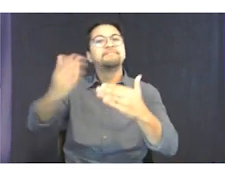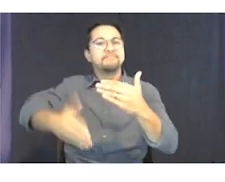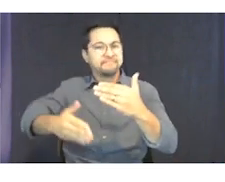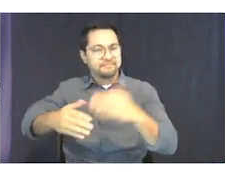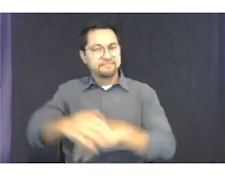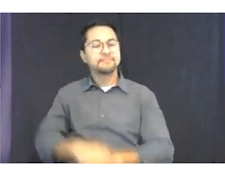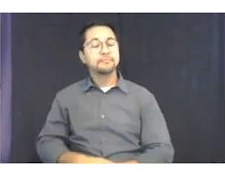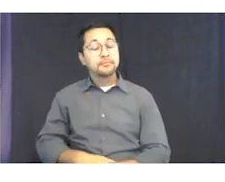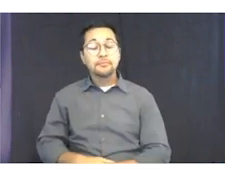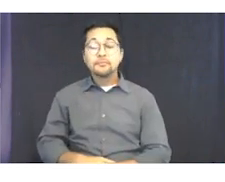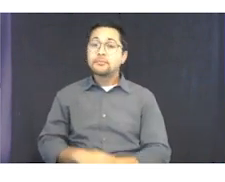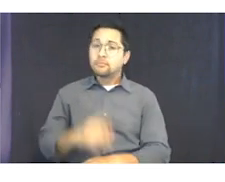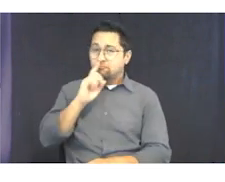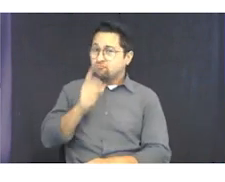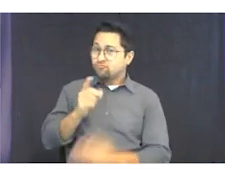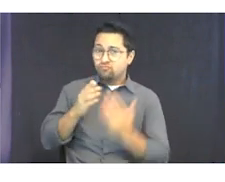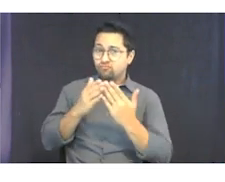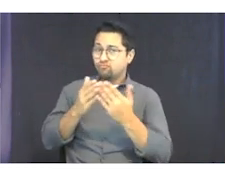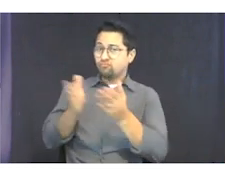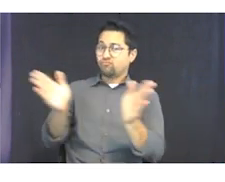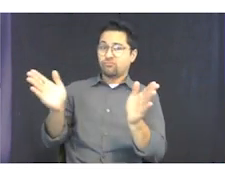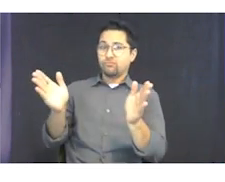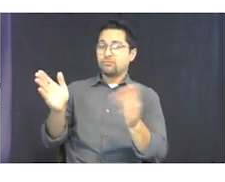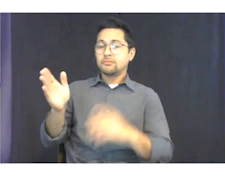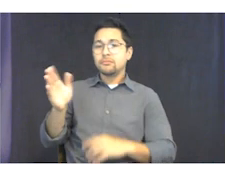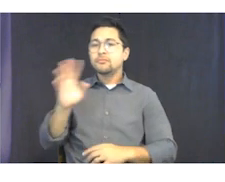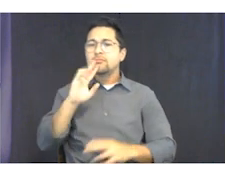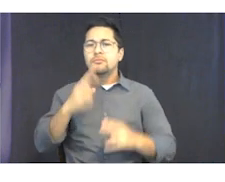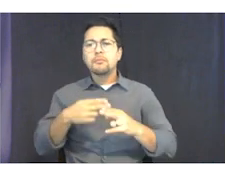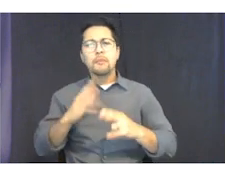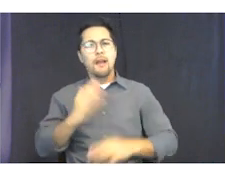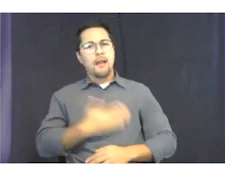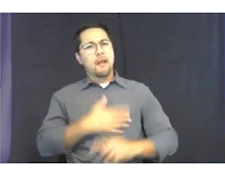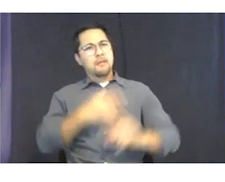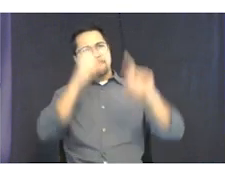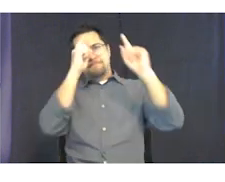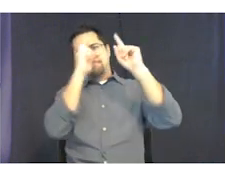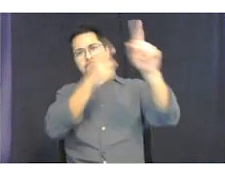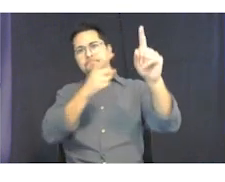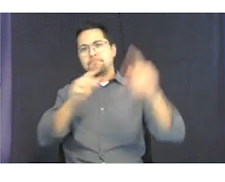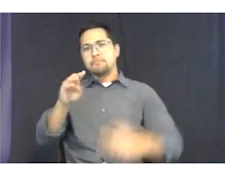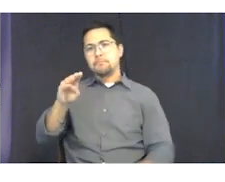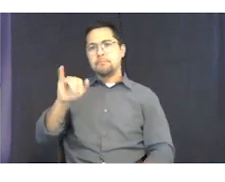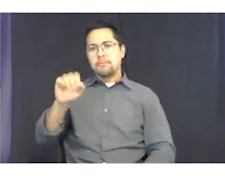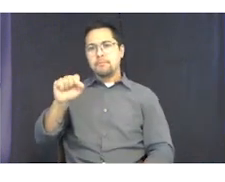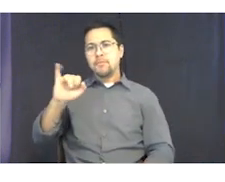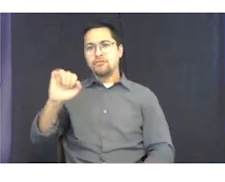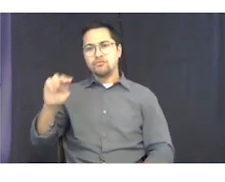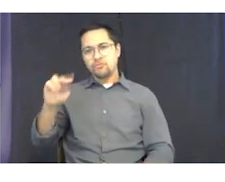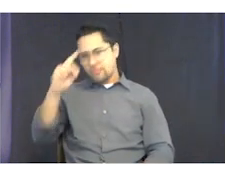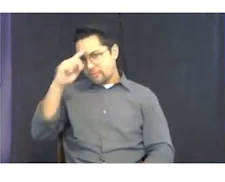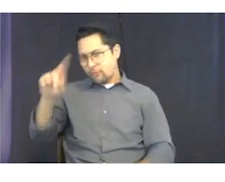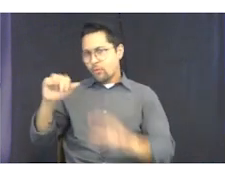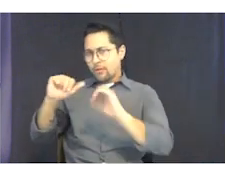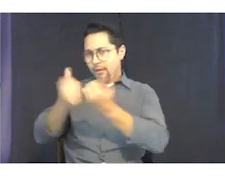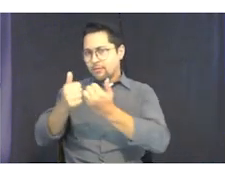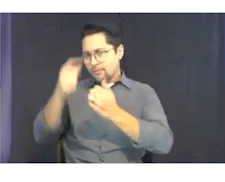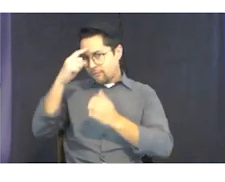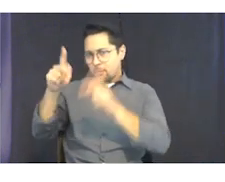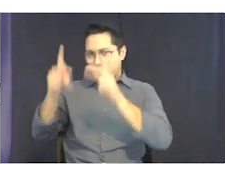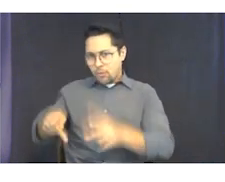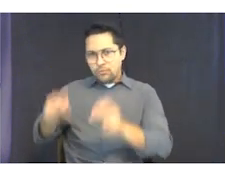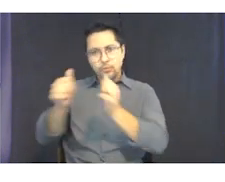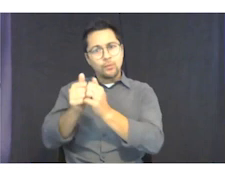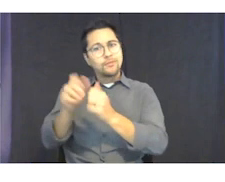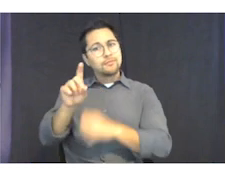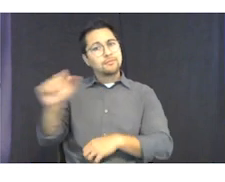training. But just in general, when we're talking about the mission of the Agency for Persons with Disabilities, we want